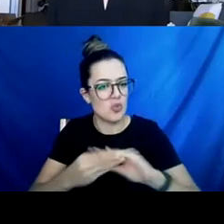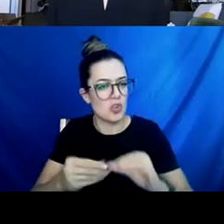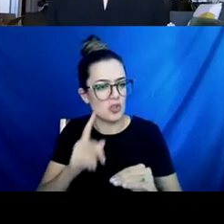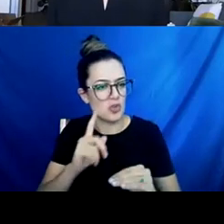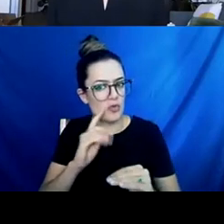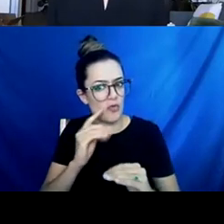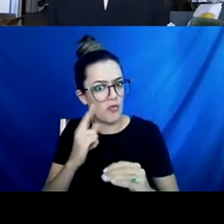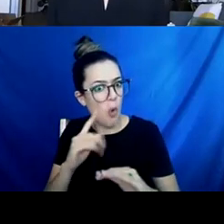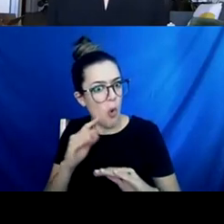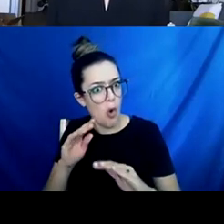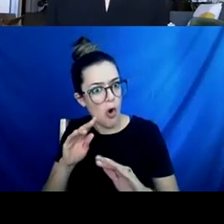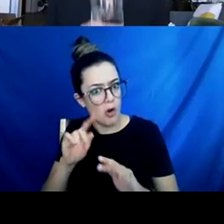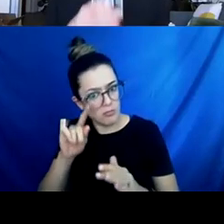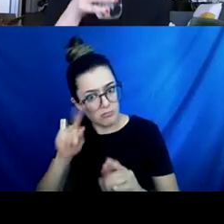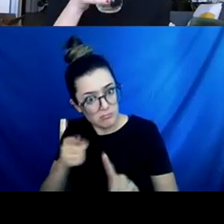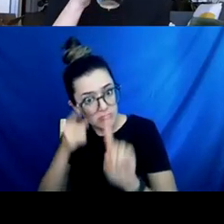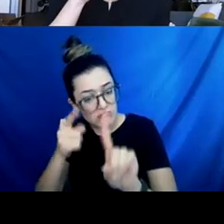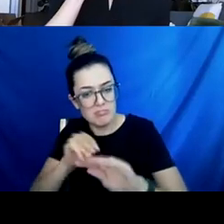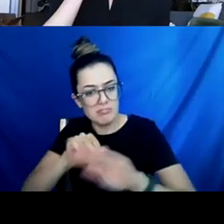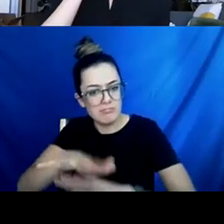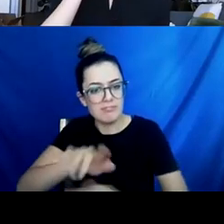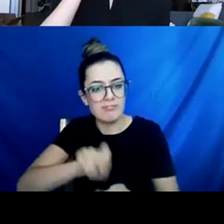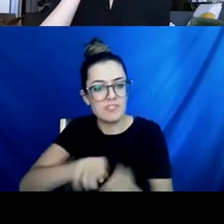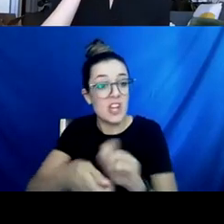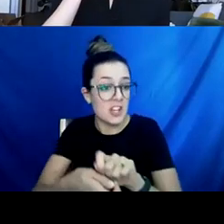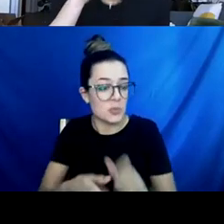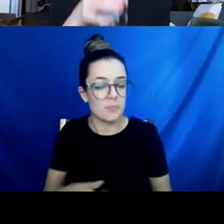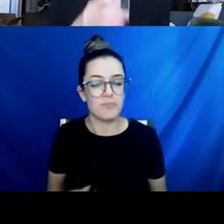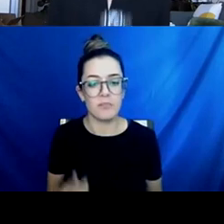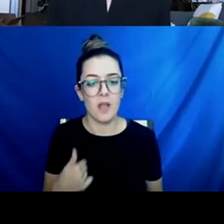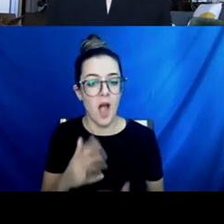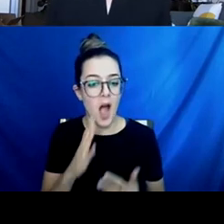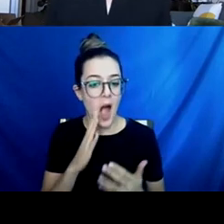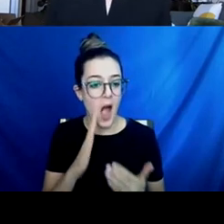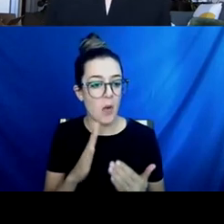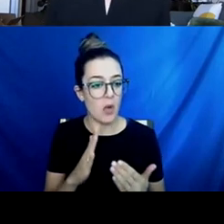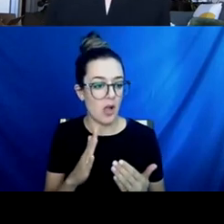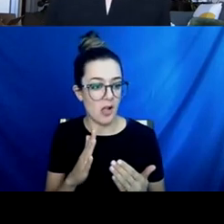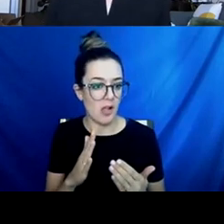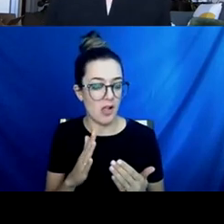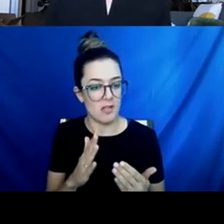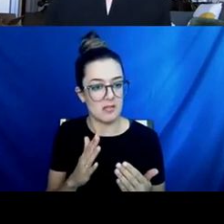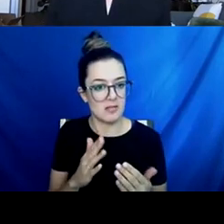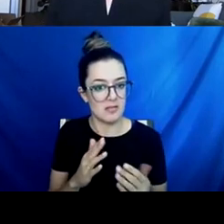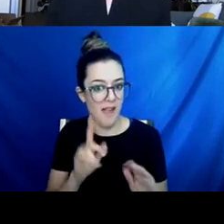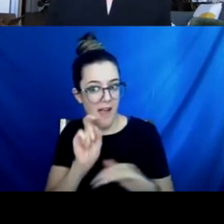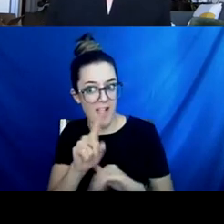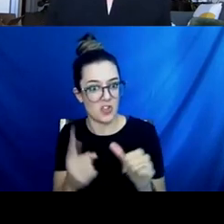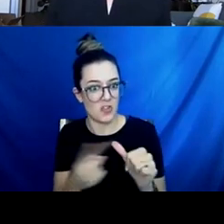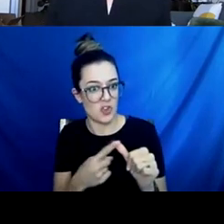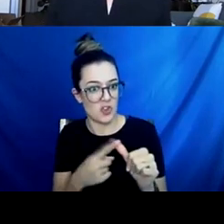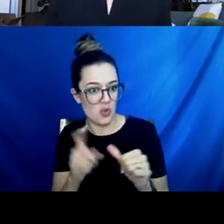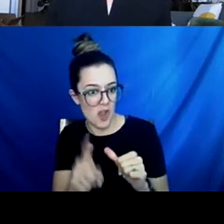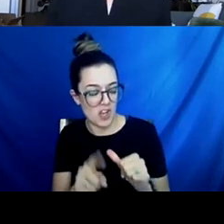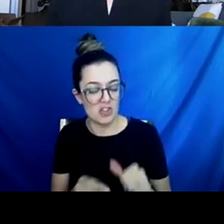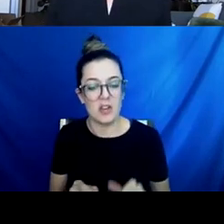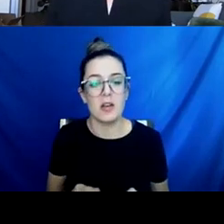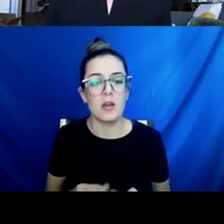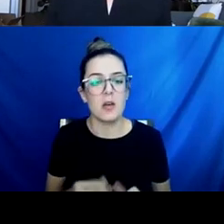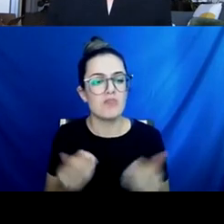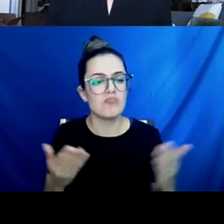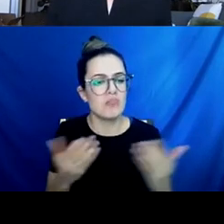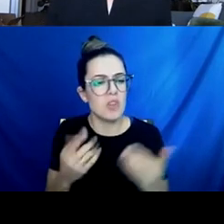I just want to ask the first question. I may have many, but I'm going to try to let the rest of the audience answer. What is the thing that you think our